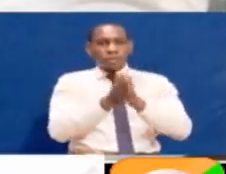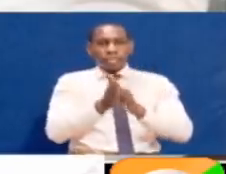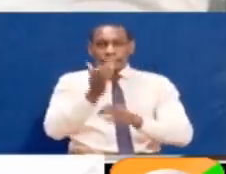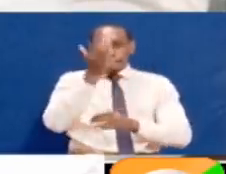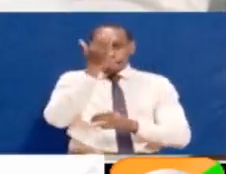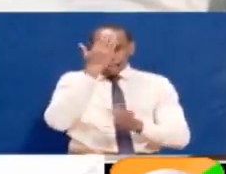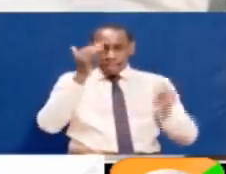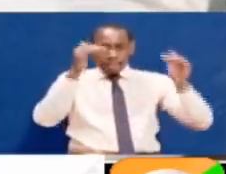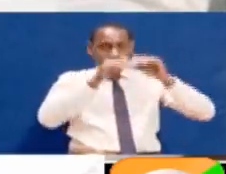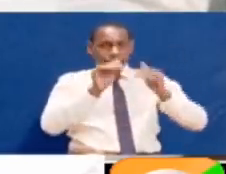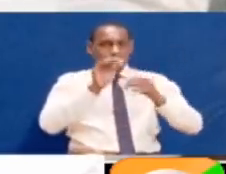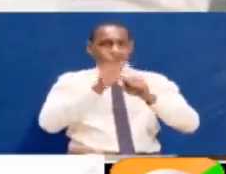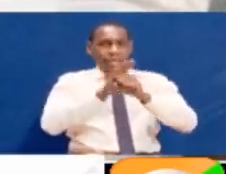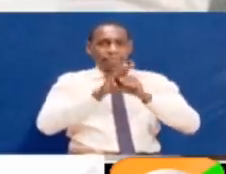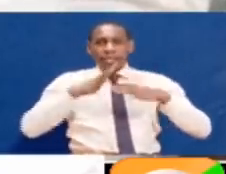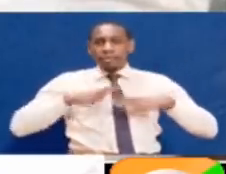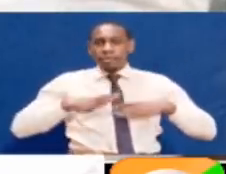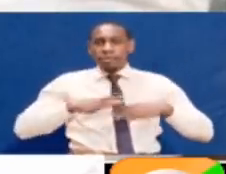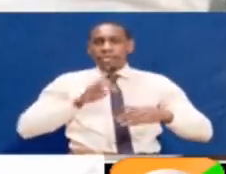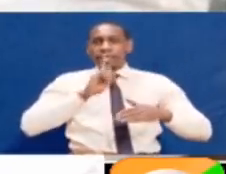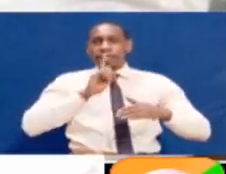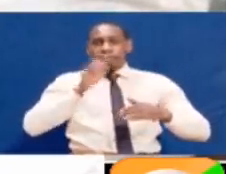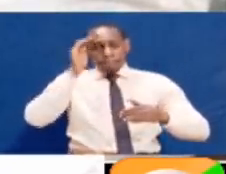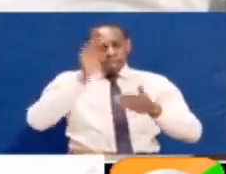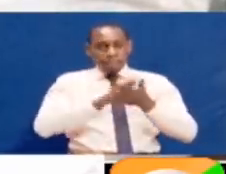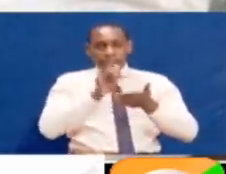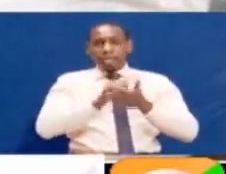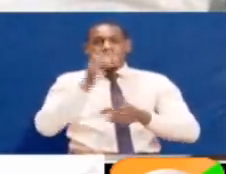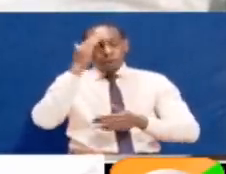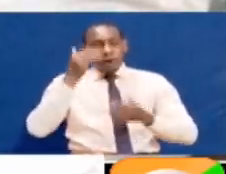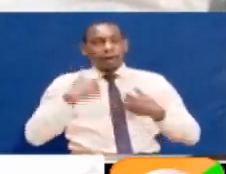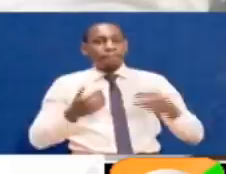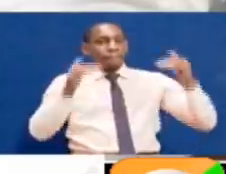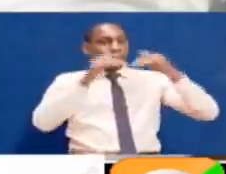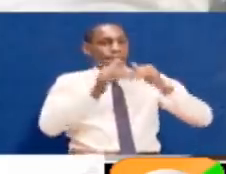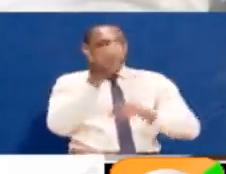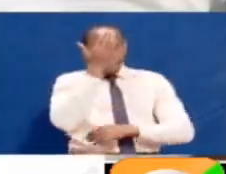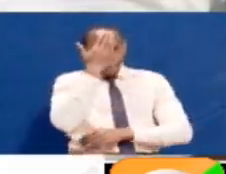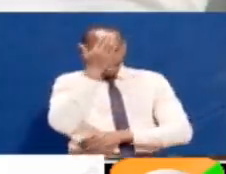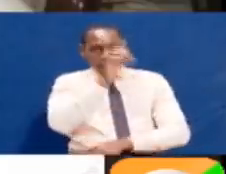meeting, because many believe that was your way of saying that, you know, there's a meeting on Monday.